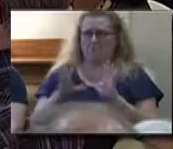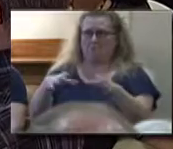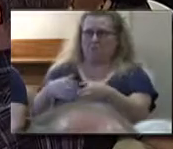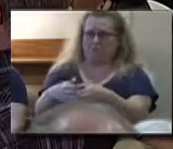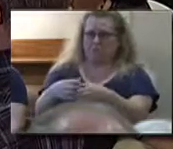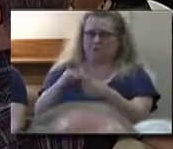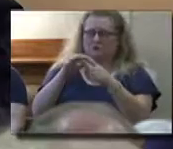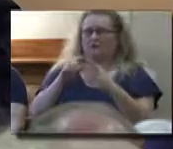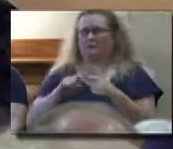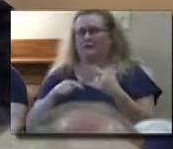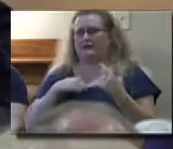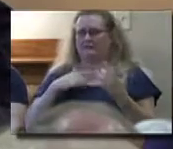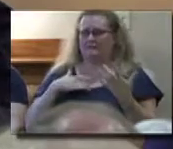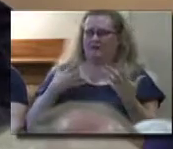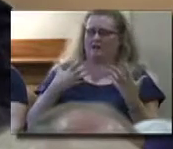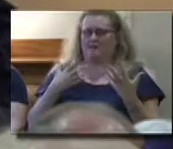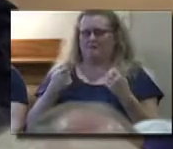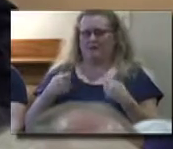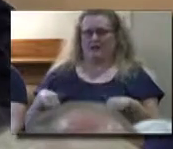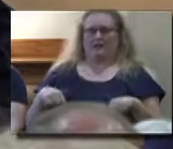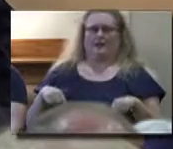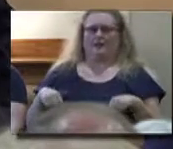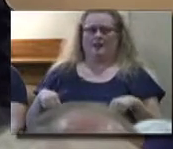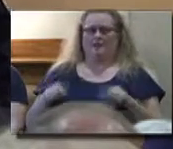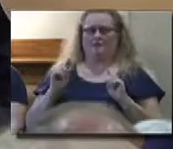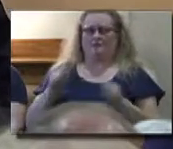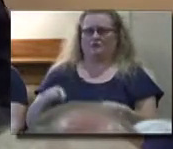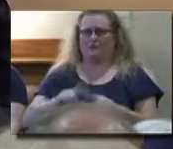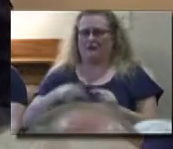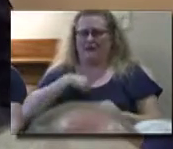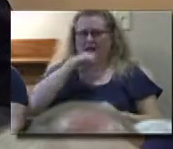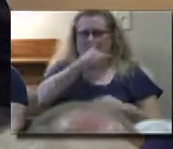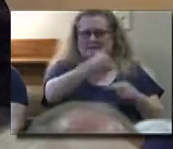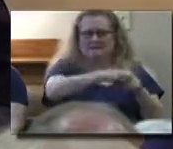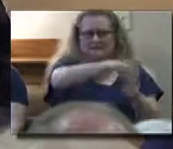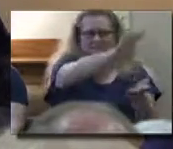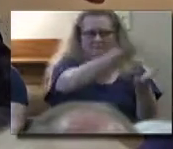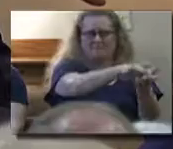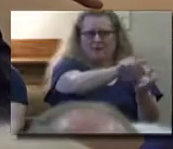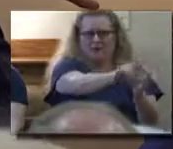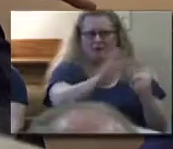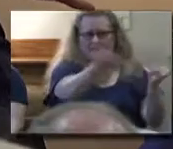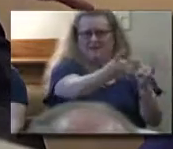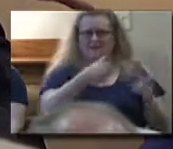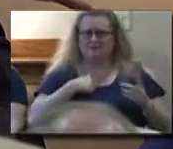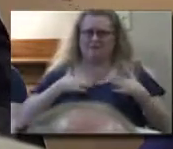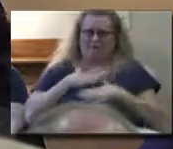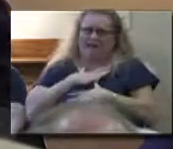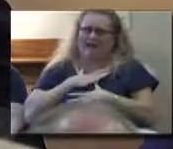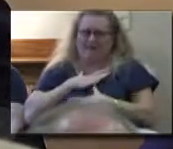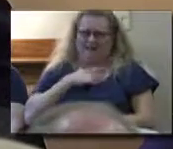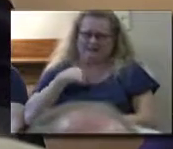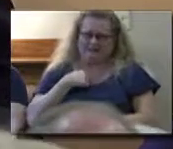I was intimidated. I was very frightened. And I didn't sit in the middle of them. I was too afraid.